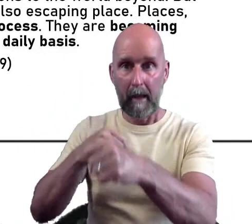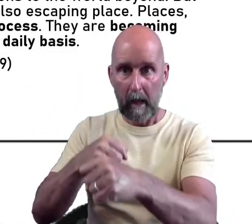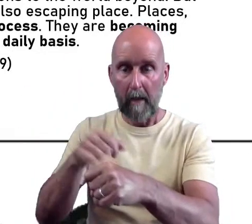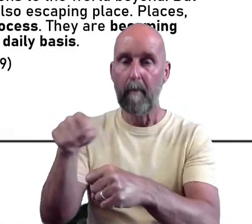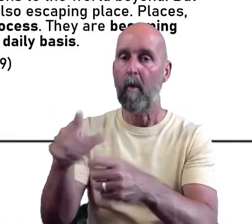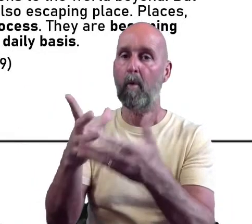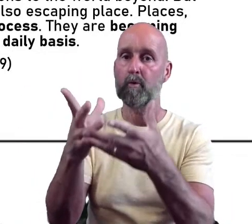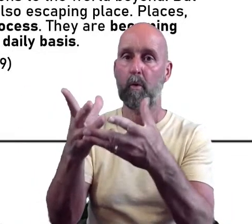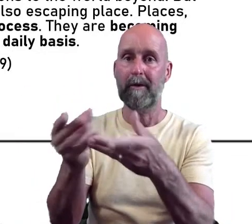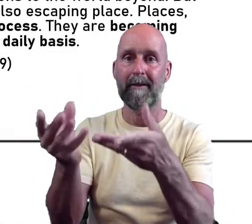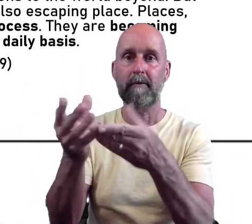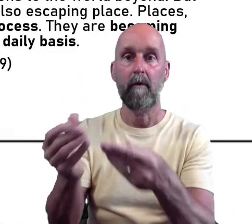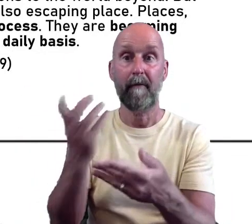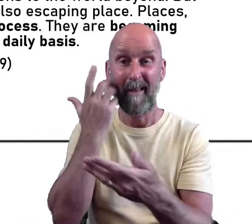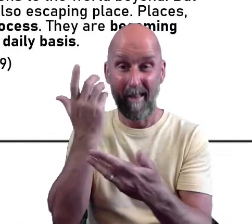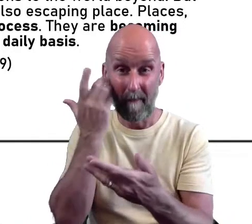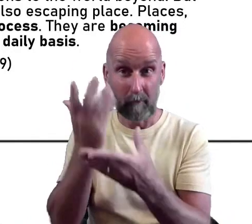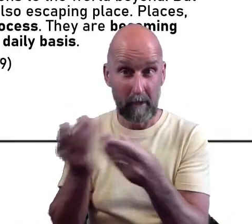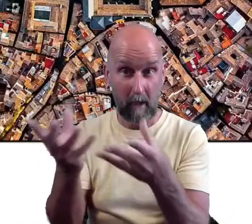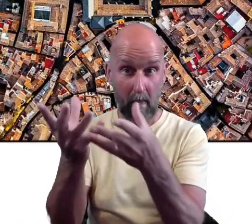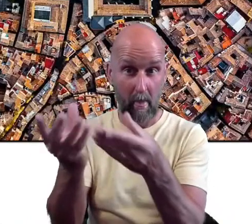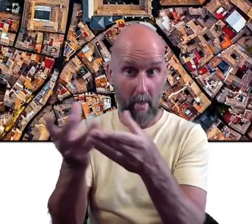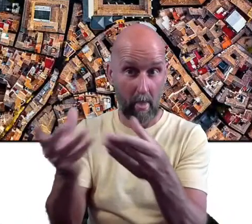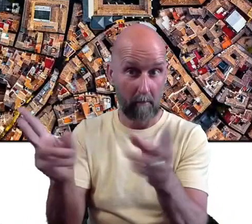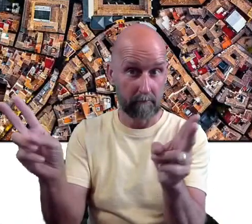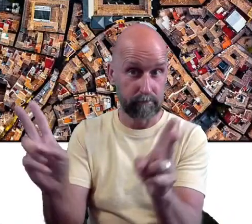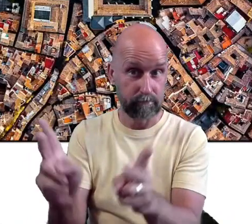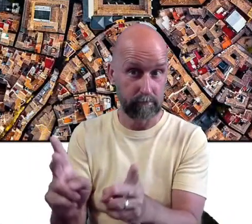on like a daily basis.